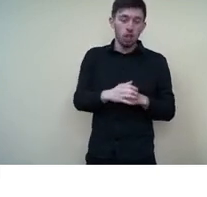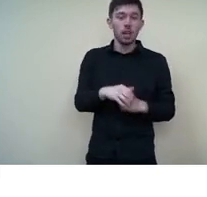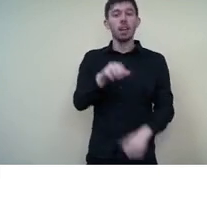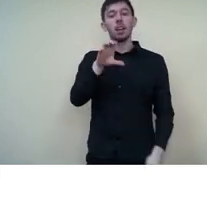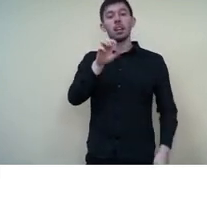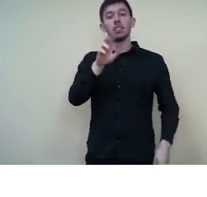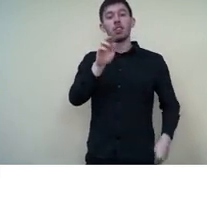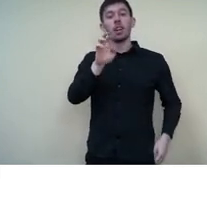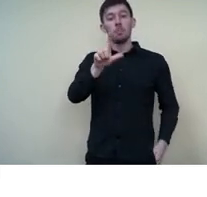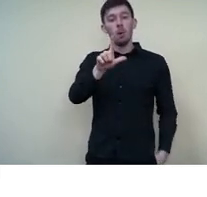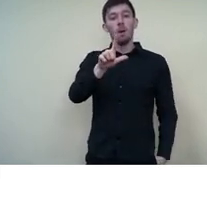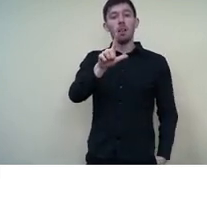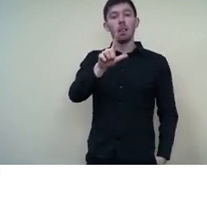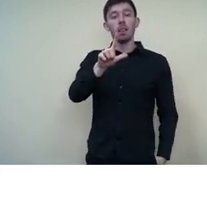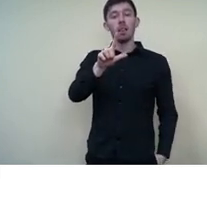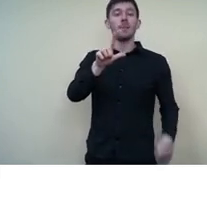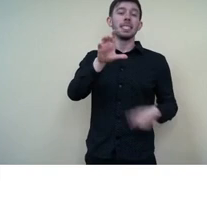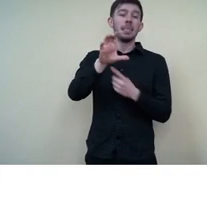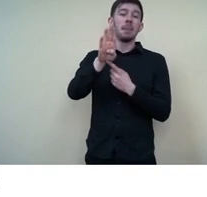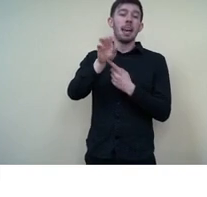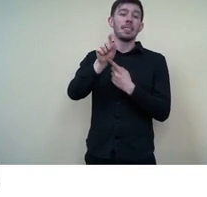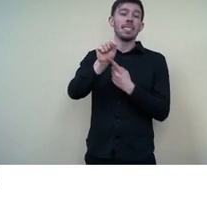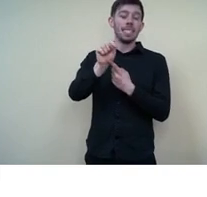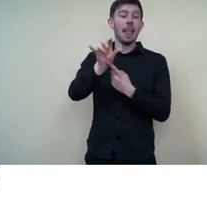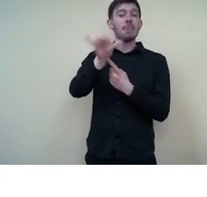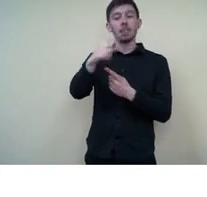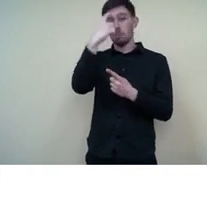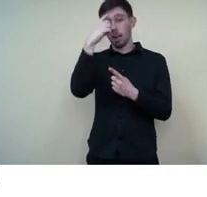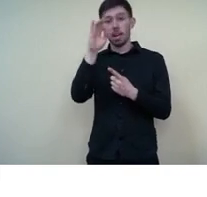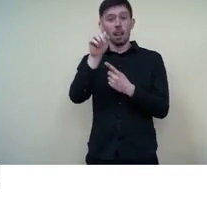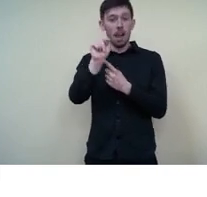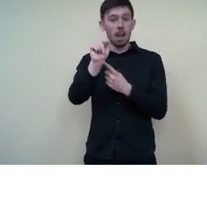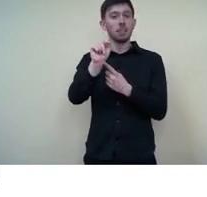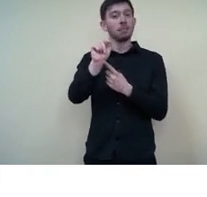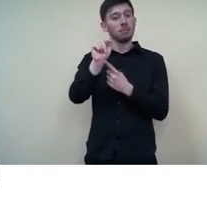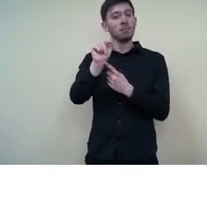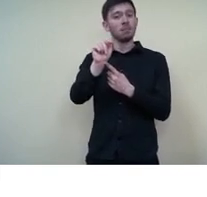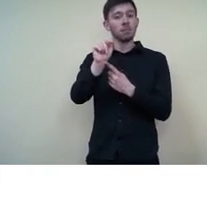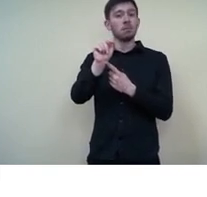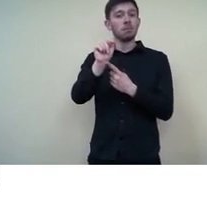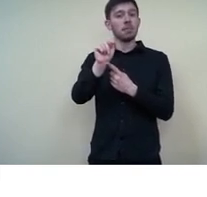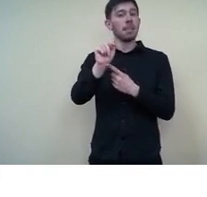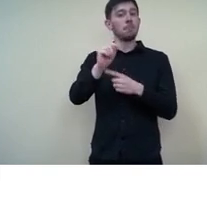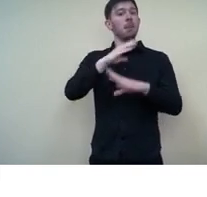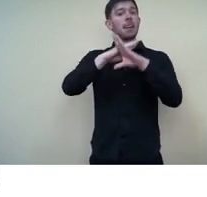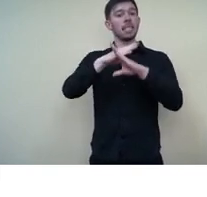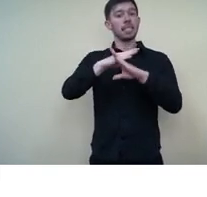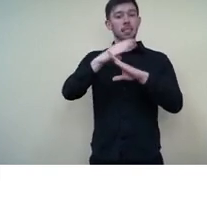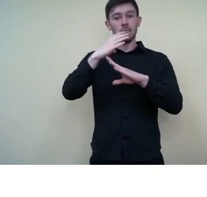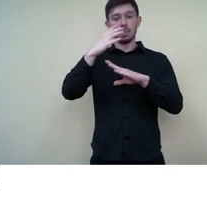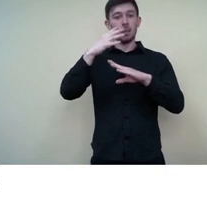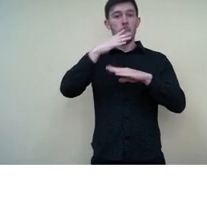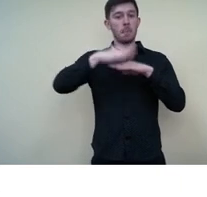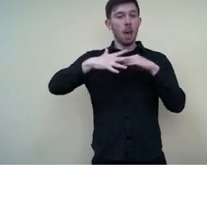venous sinus thrombosis, or CVST, which is clotting in the brain that prevents blood drainage, which, as you guys can tell, is very, very